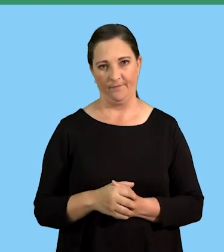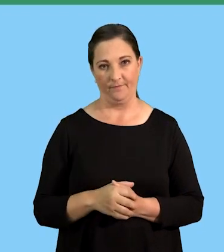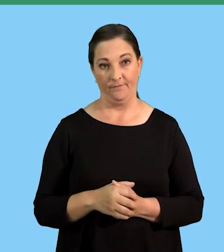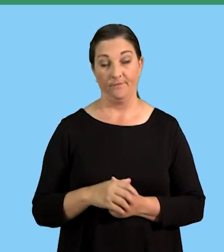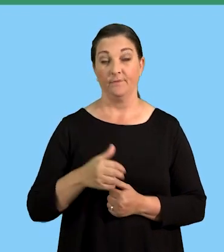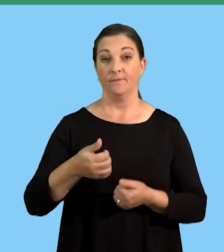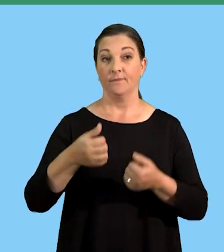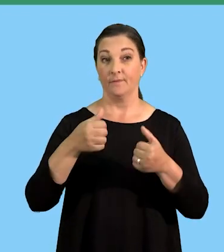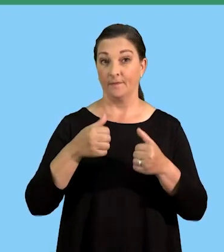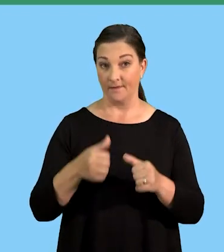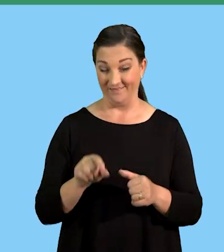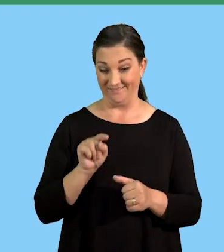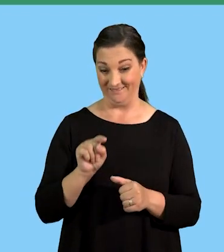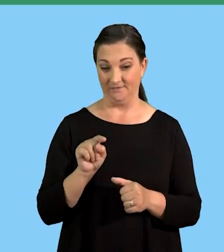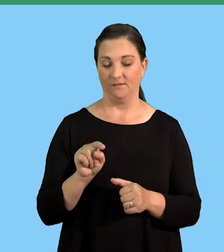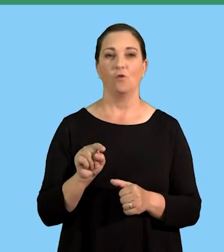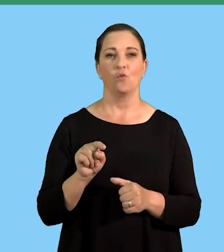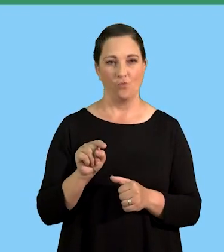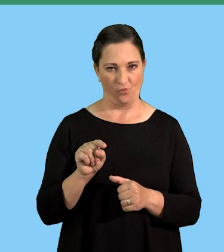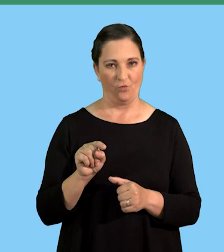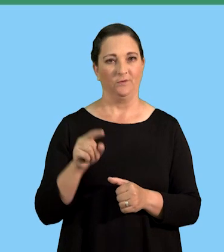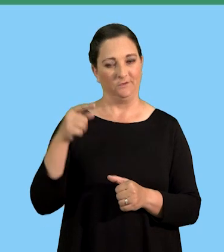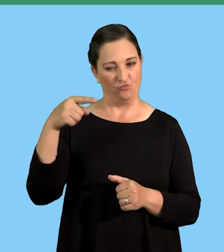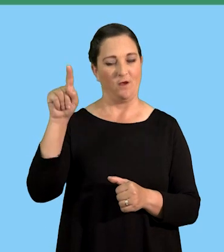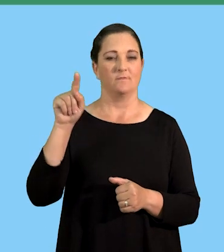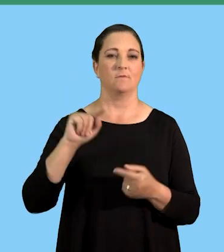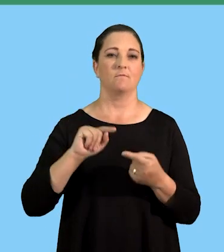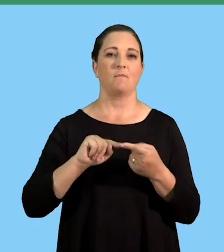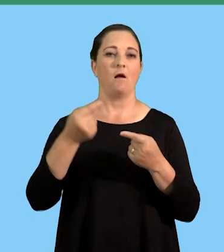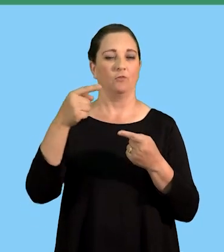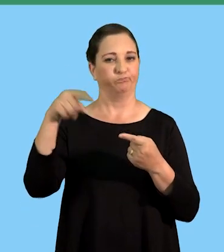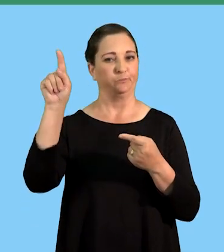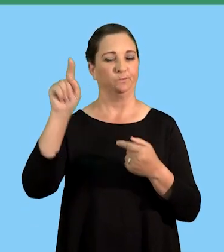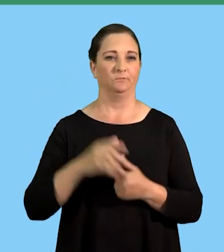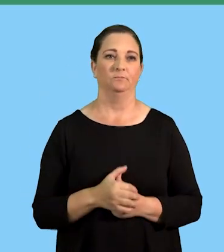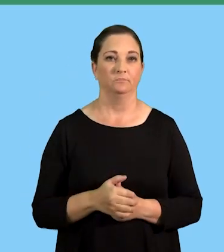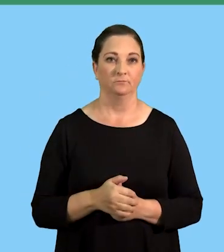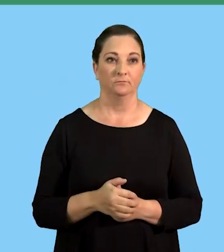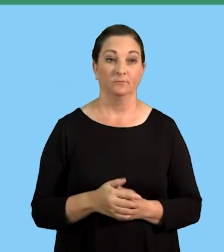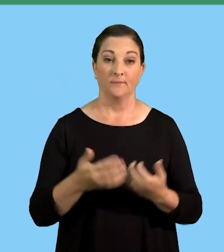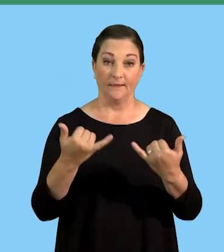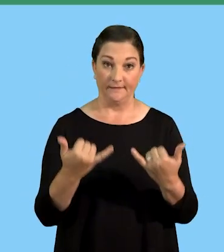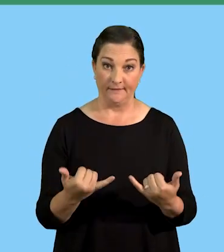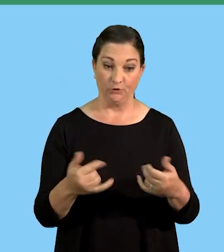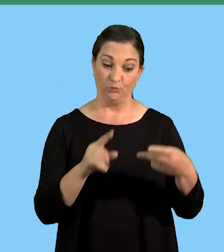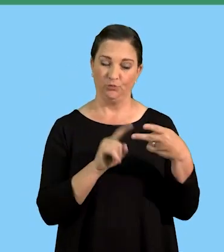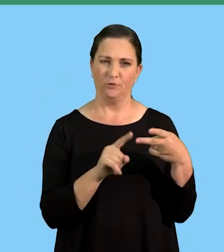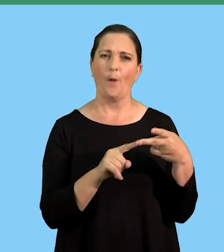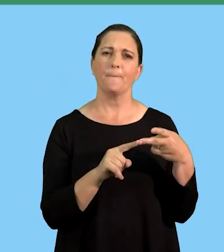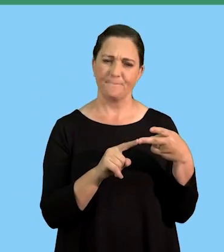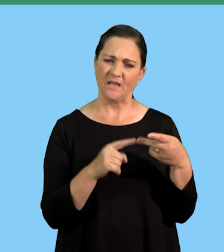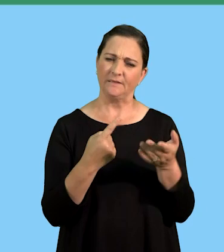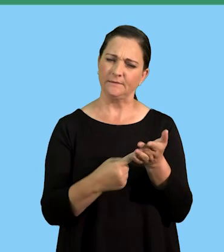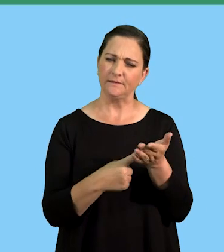Then that would give you your correct marks. Then we move now to say discuss